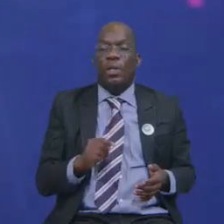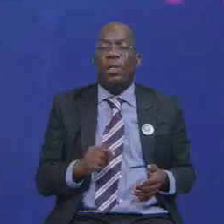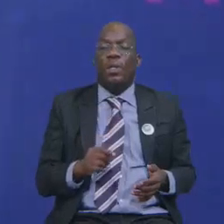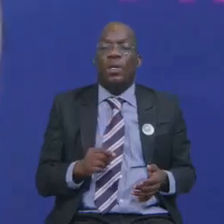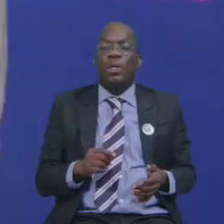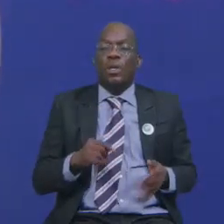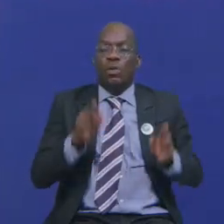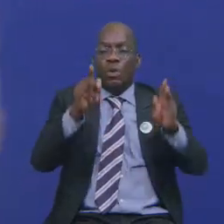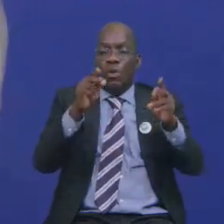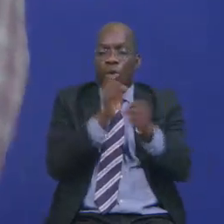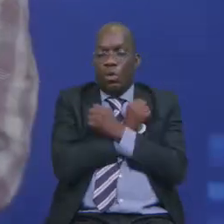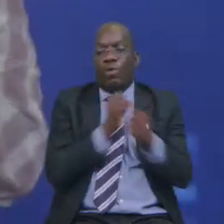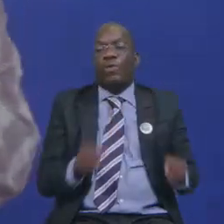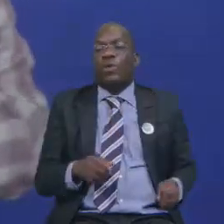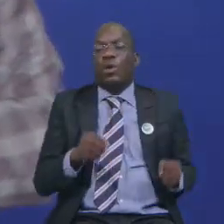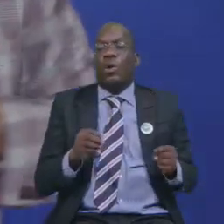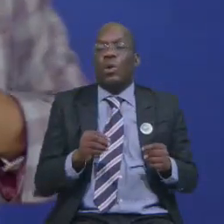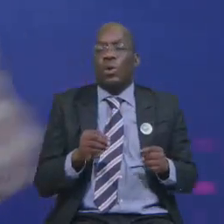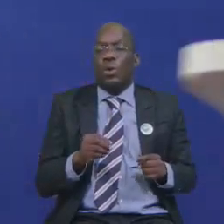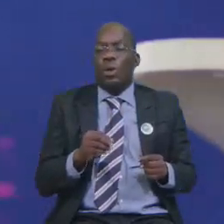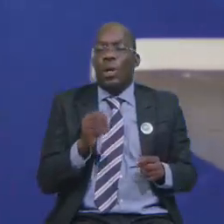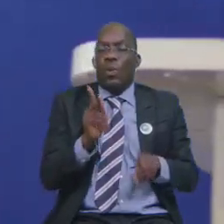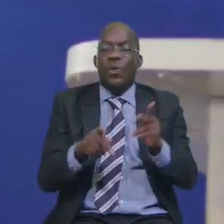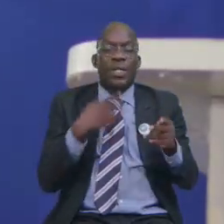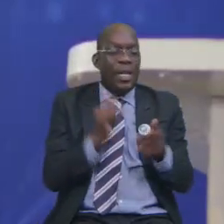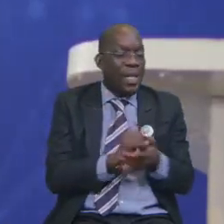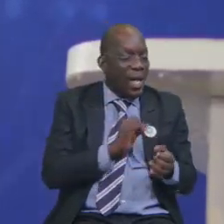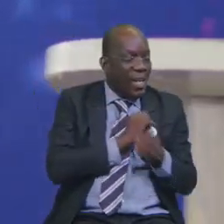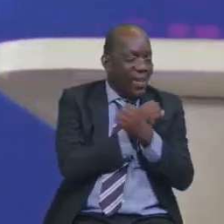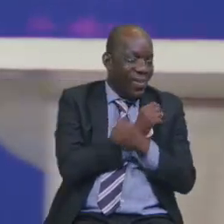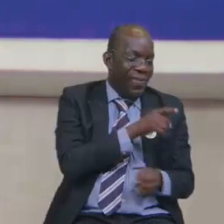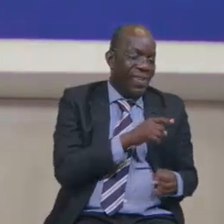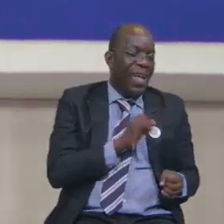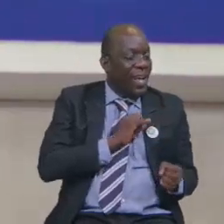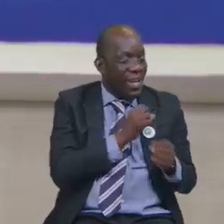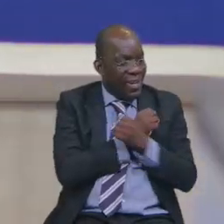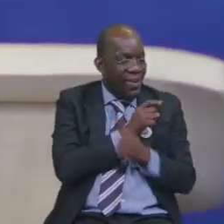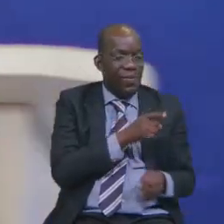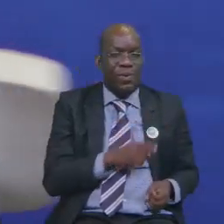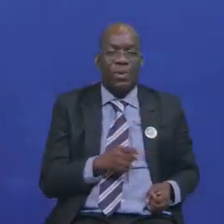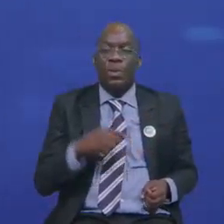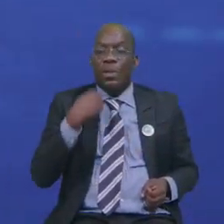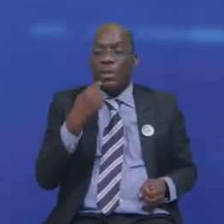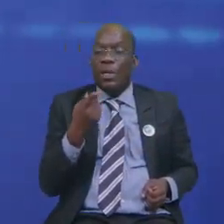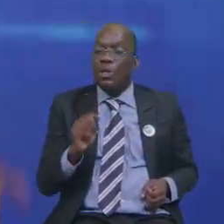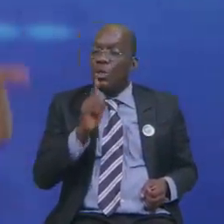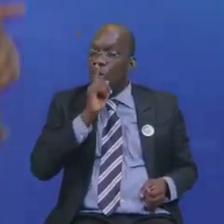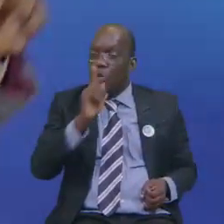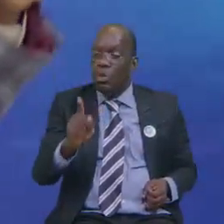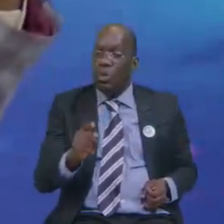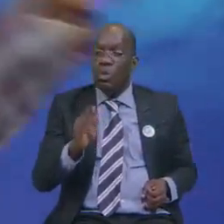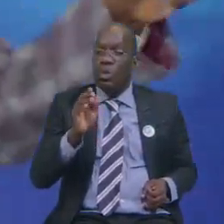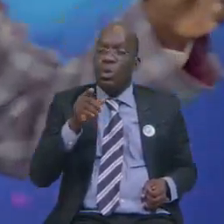counterfeit love. That people say, I love you, I love you. Tell the truth, you're